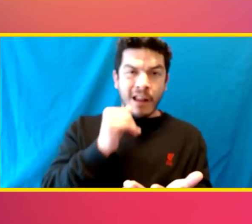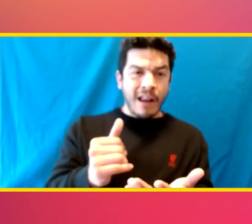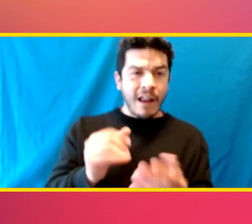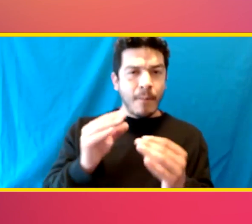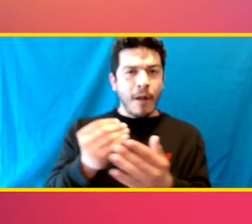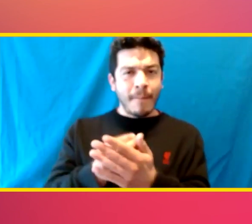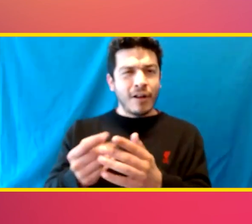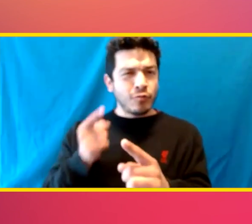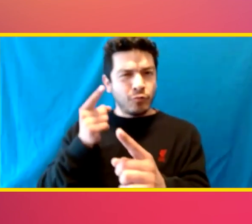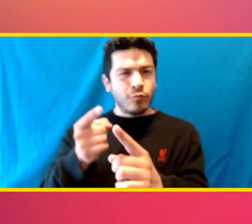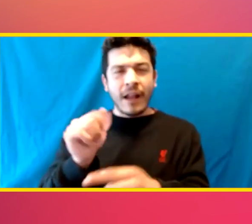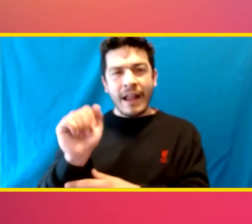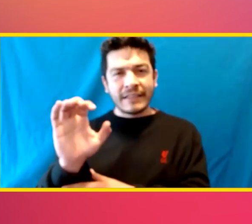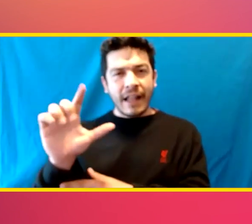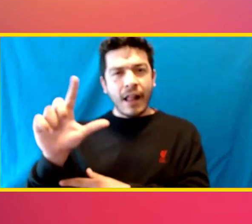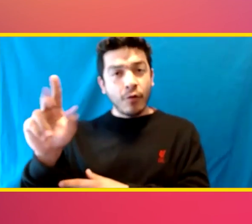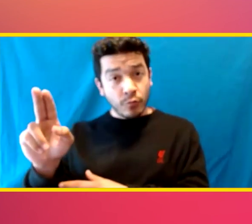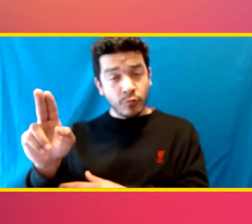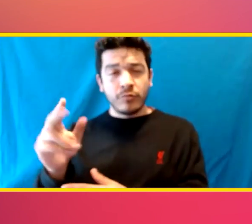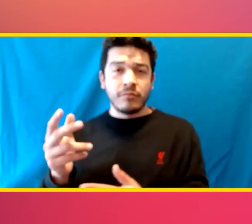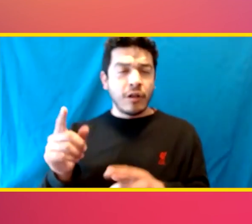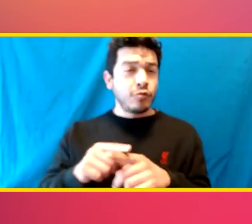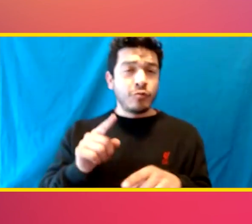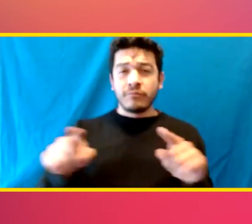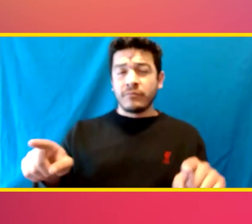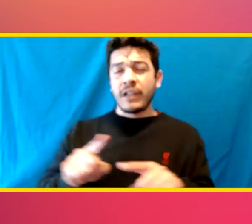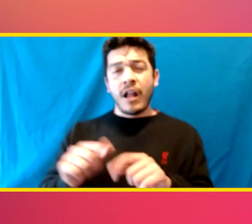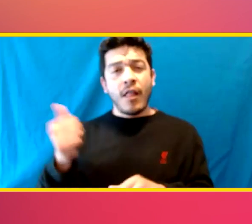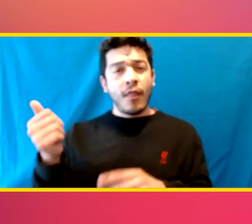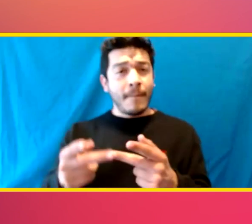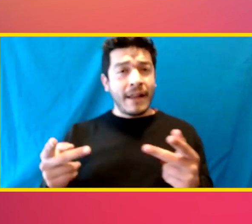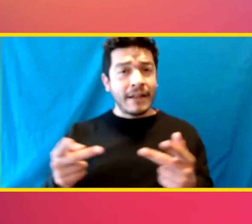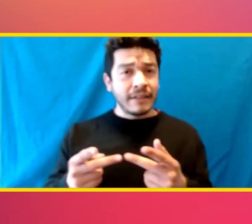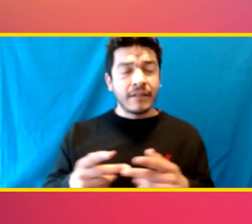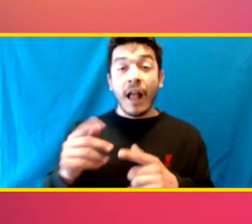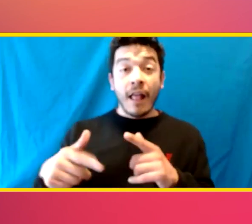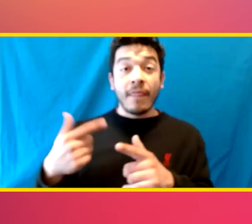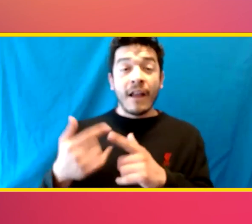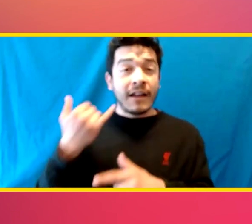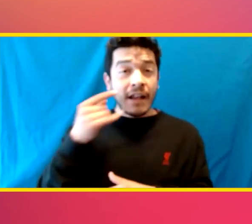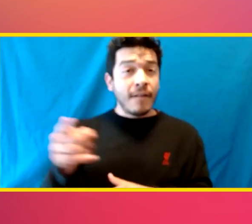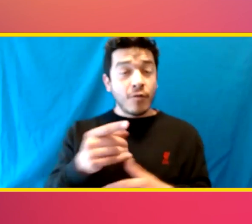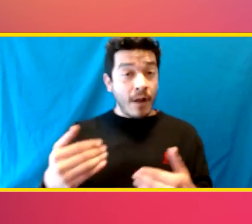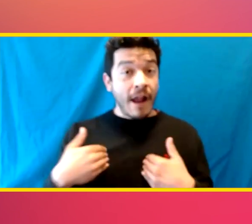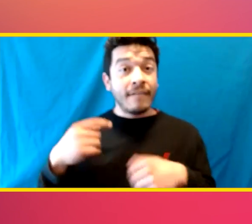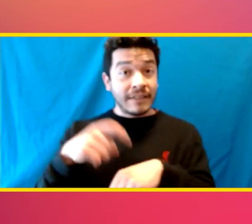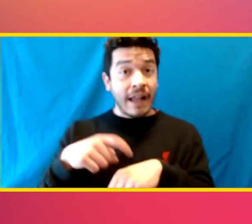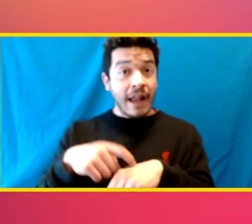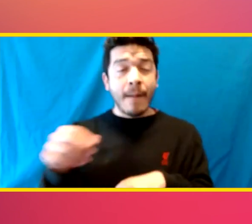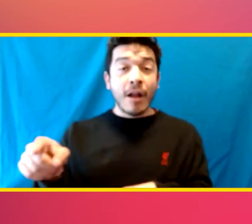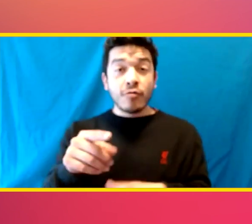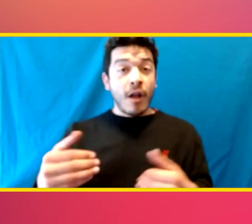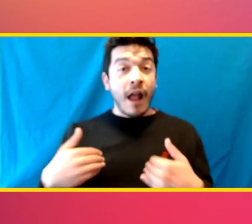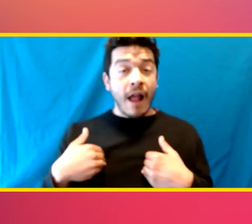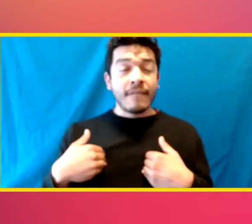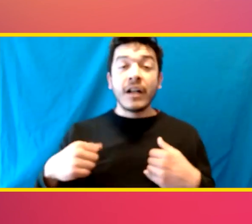towards where it needs to go, ACLU and to various other, places. And then if you have time and you have